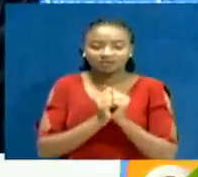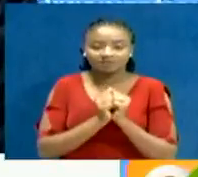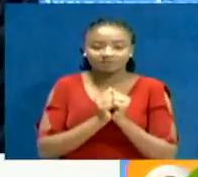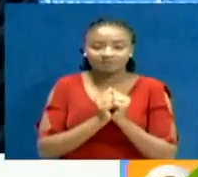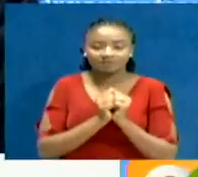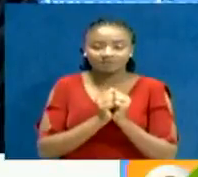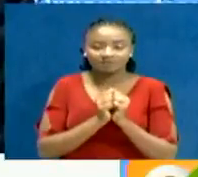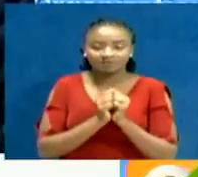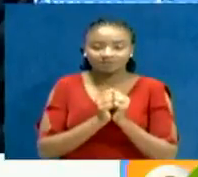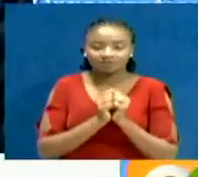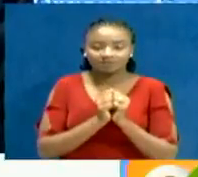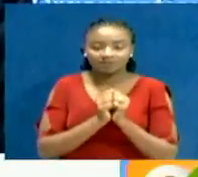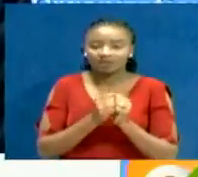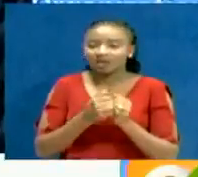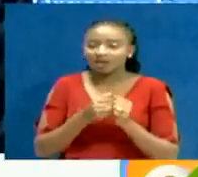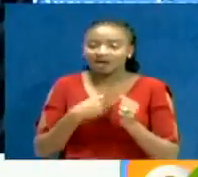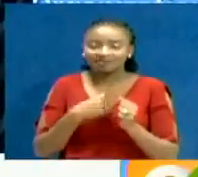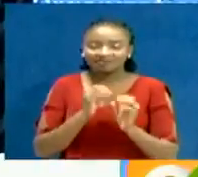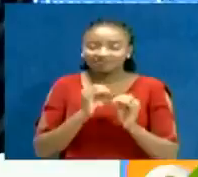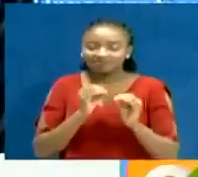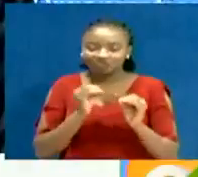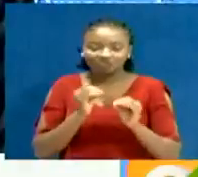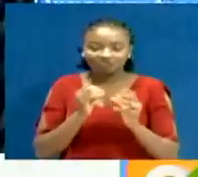There is no diplomatic way to say it.